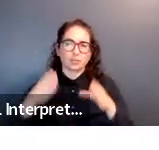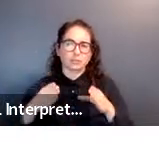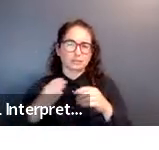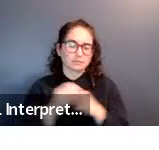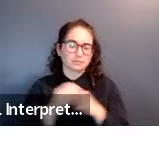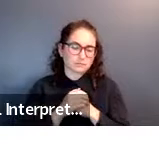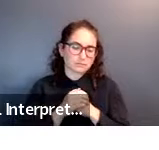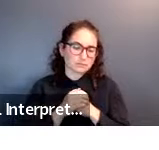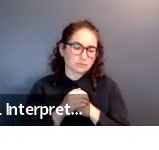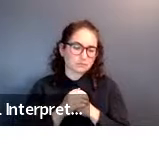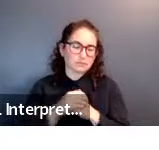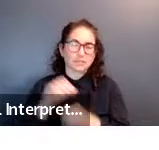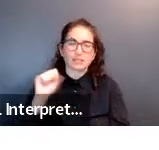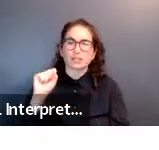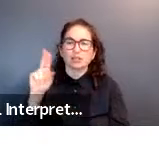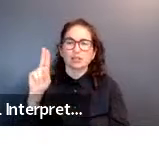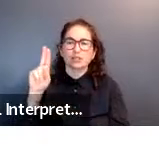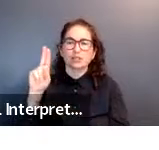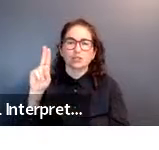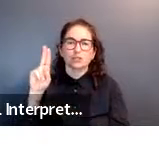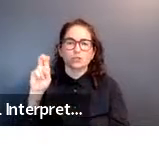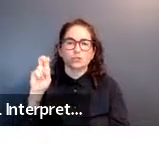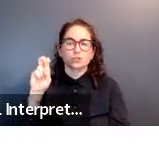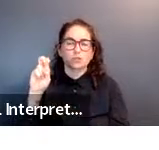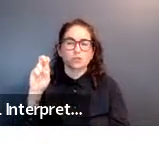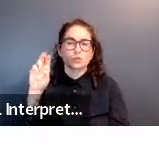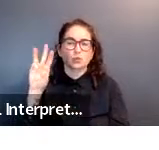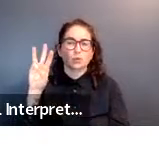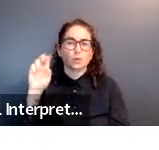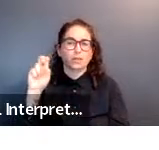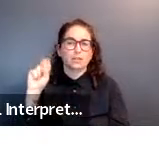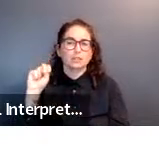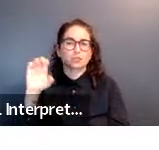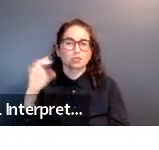being Suen Chong.